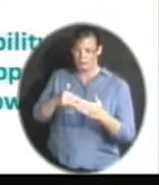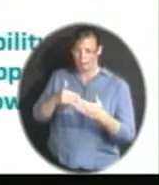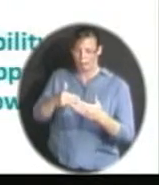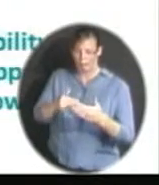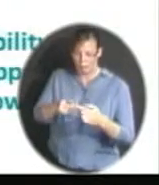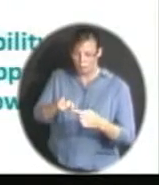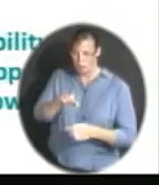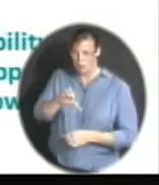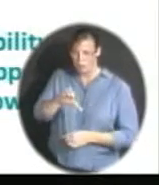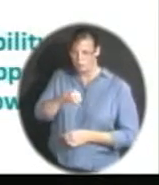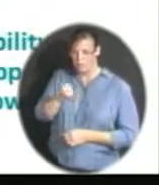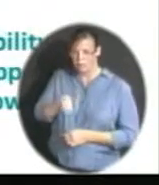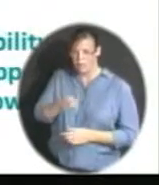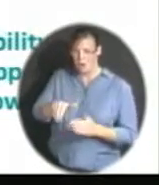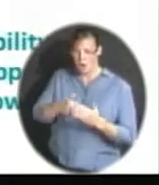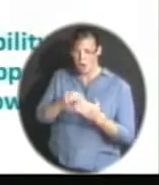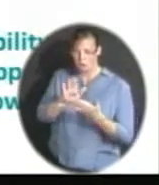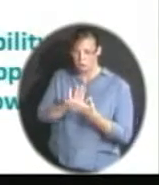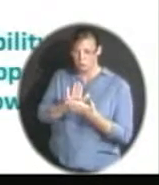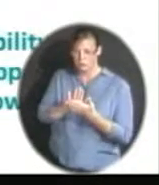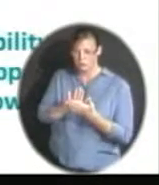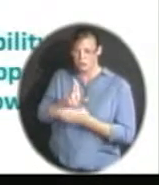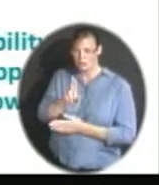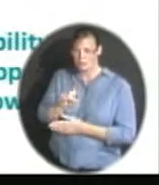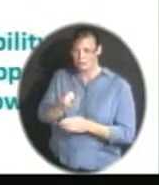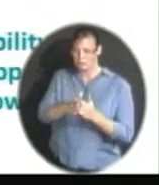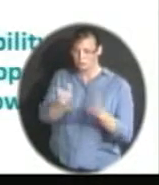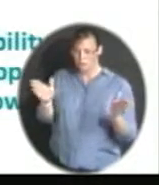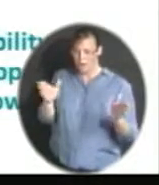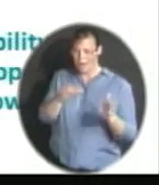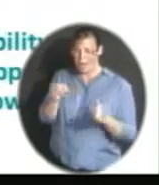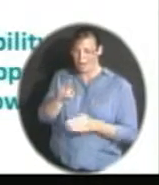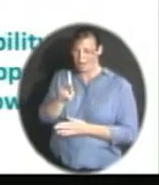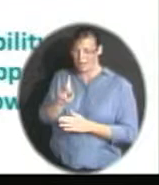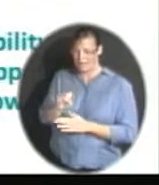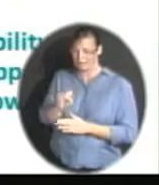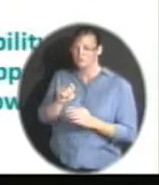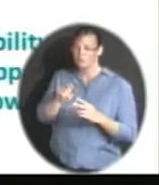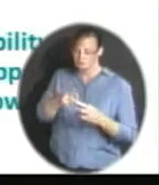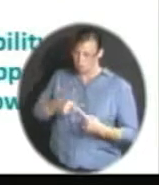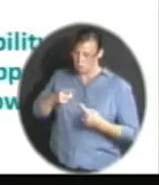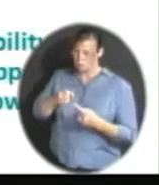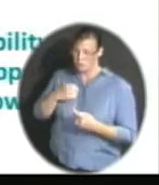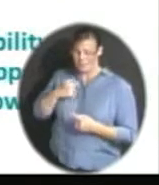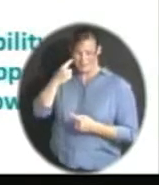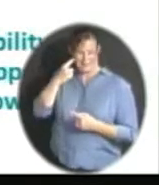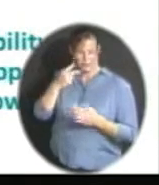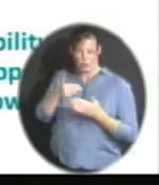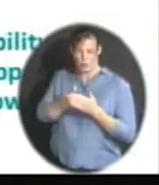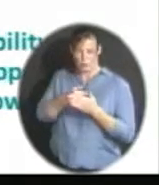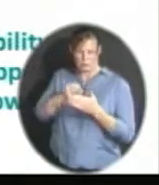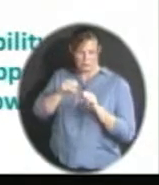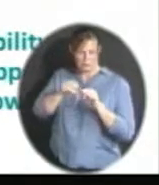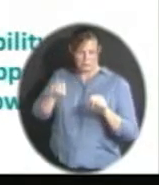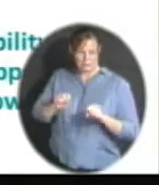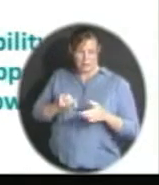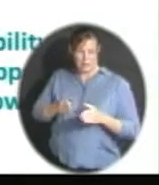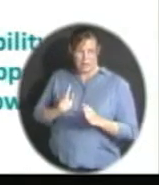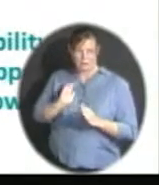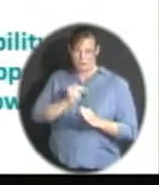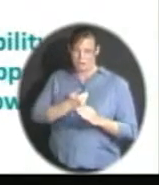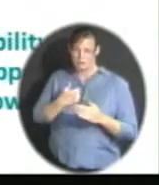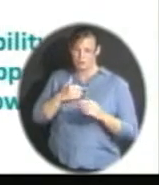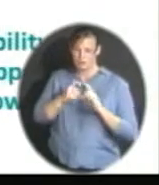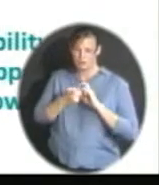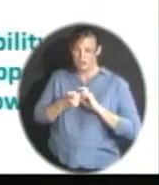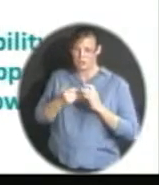the 100%, all schools across the United States and in Kansas would have struggled. So I think the new system allows for us to have a change.